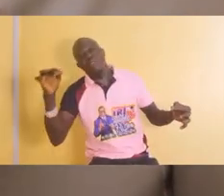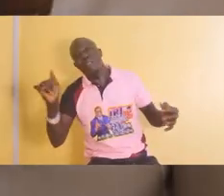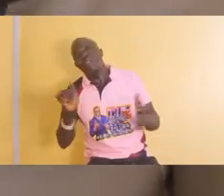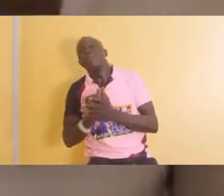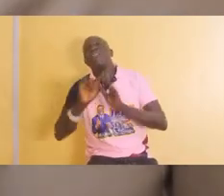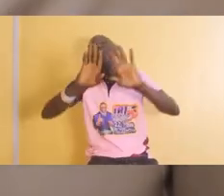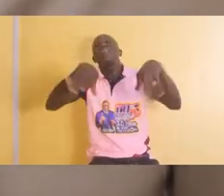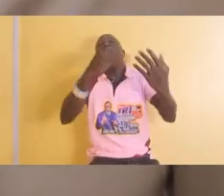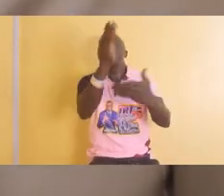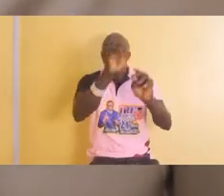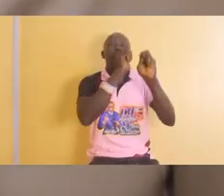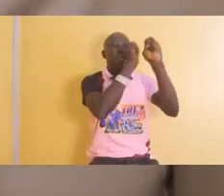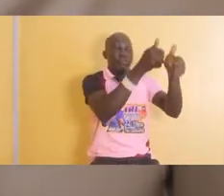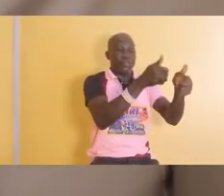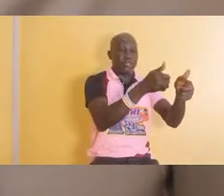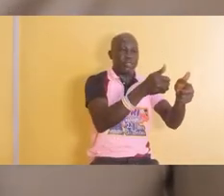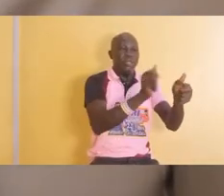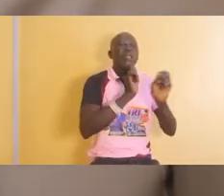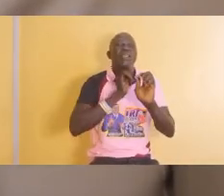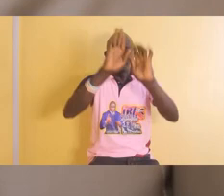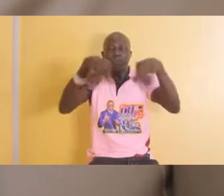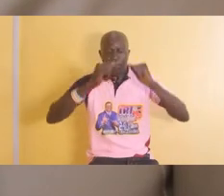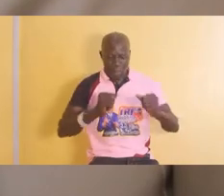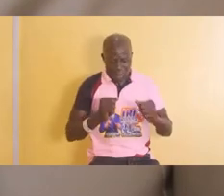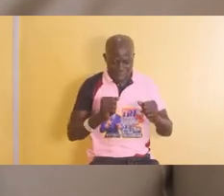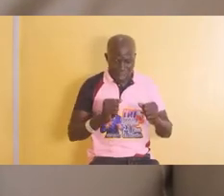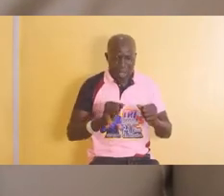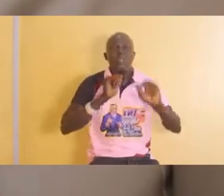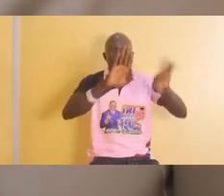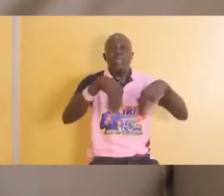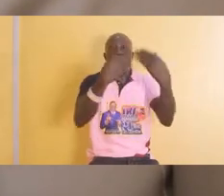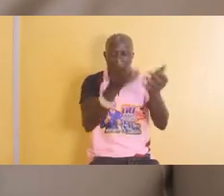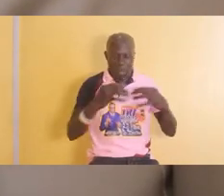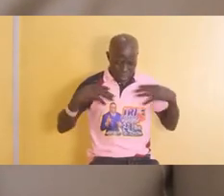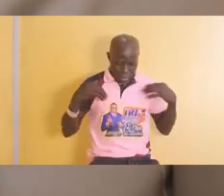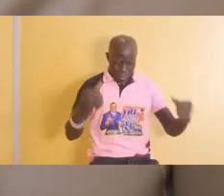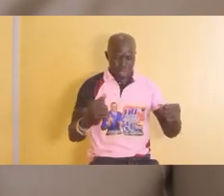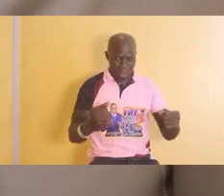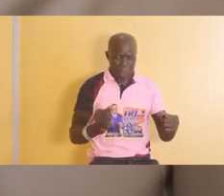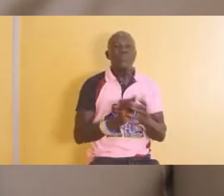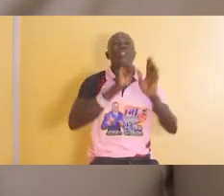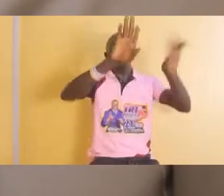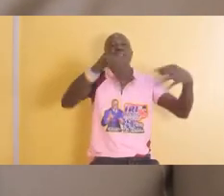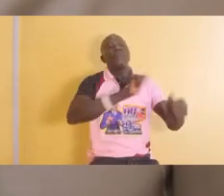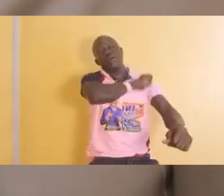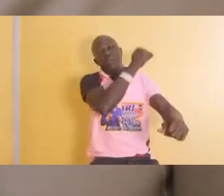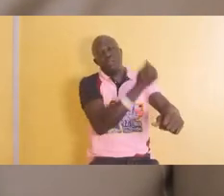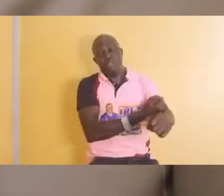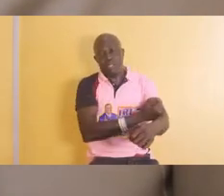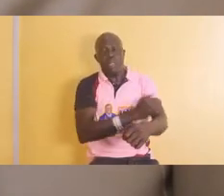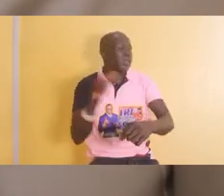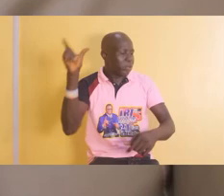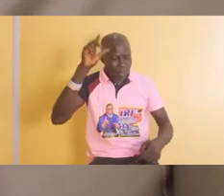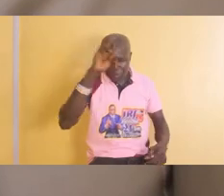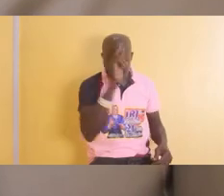Spirit. Unfun ya nebo. Give one gift. Afun ya nagba. Give you power. Afun ya ni oku. Give you strength. Afun ya ni ashe. Give authority.